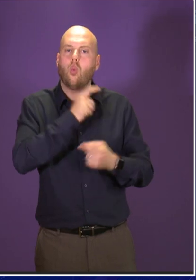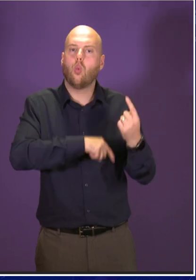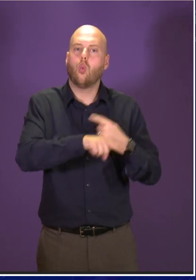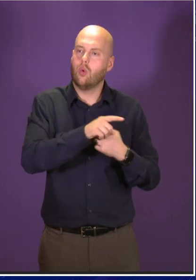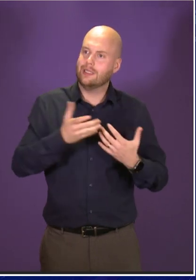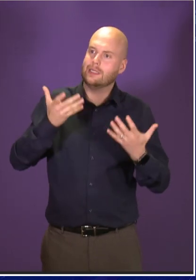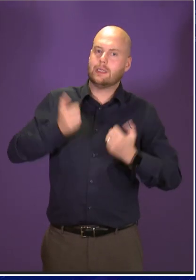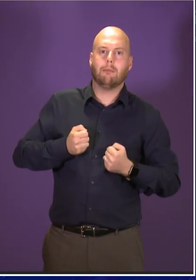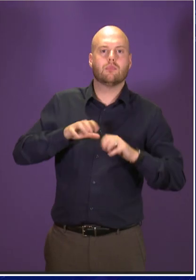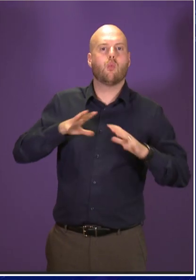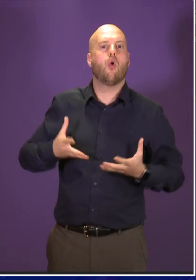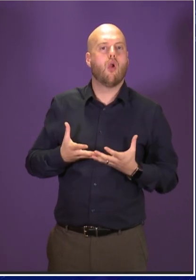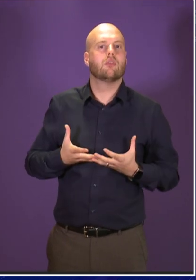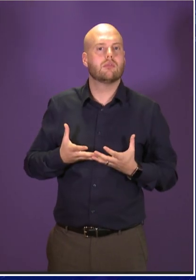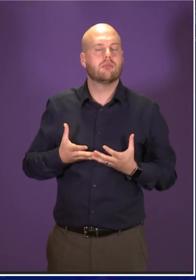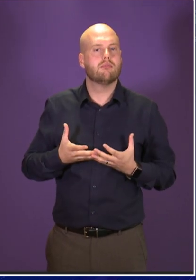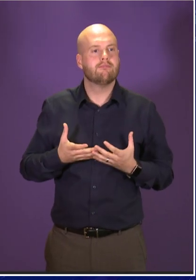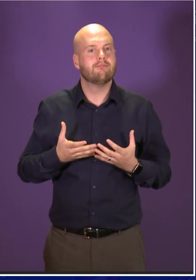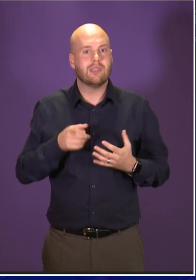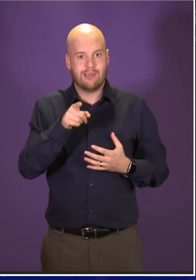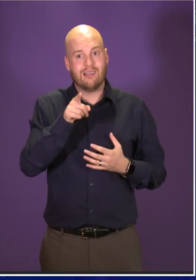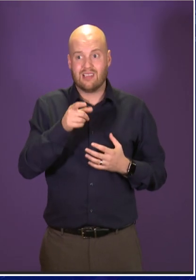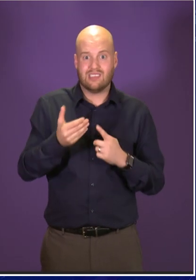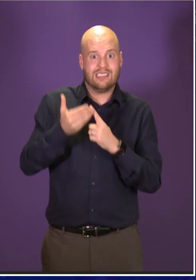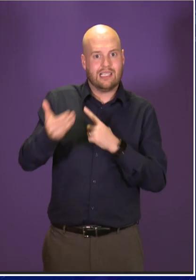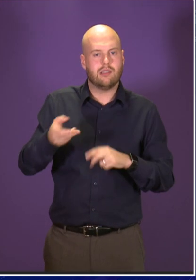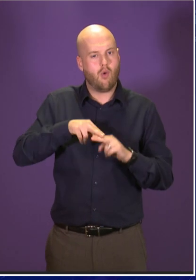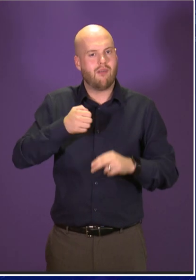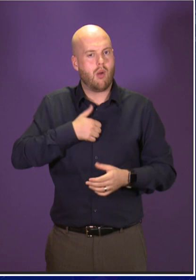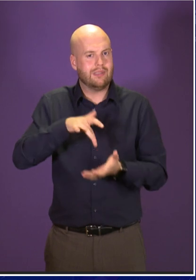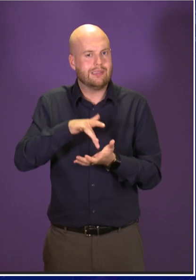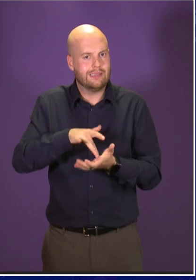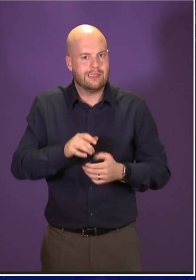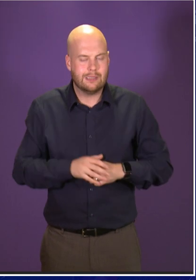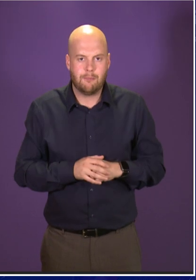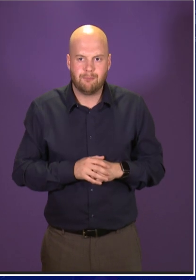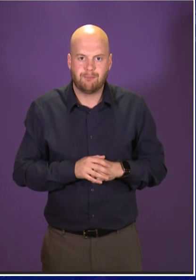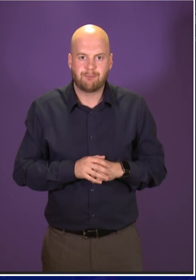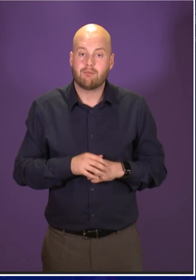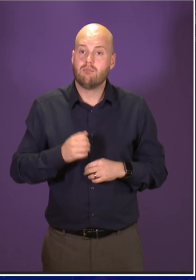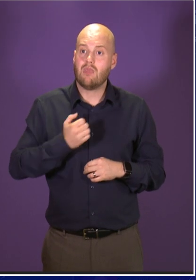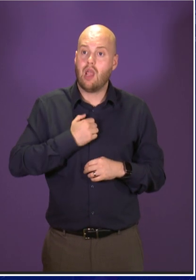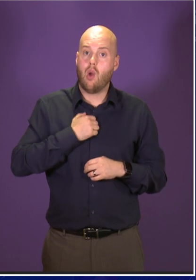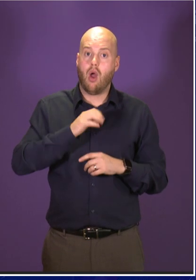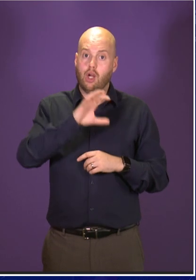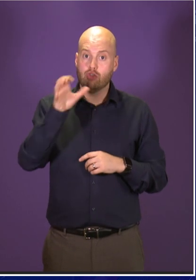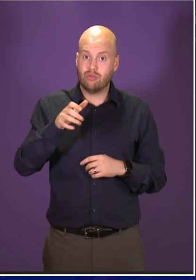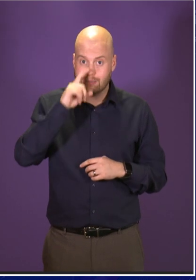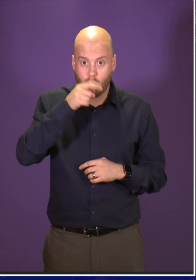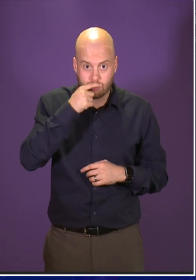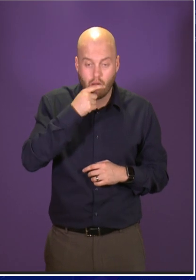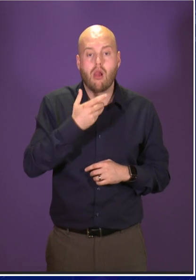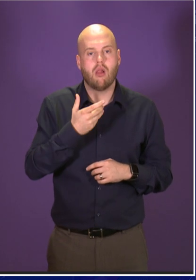this is an ancient identity trait of our city. The geostrategic position of the country and of Lisbon in